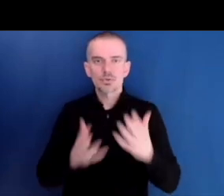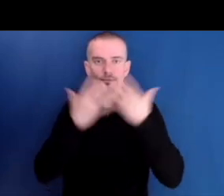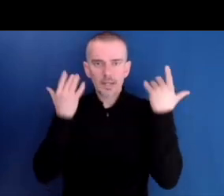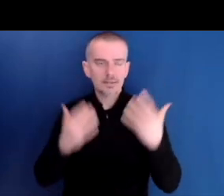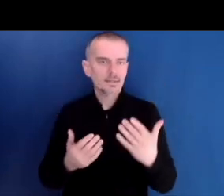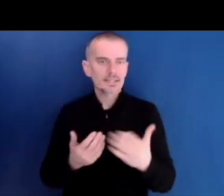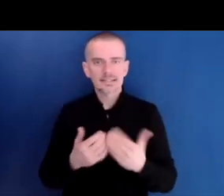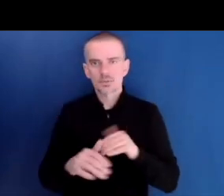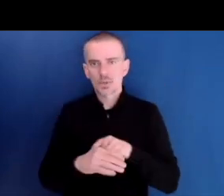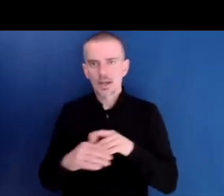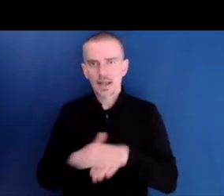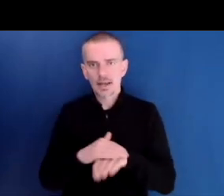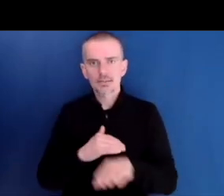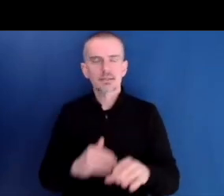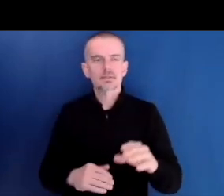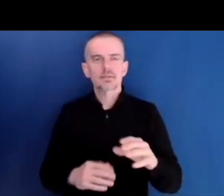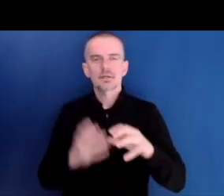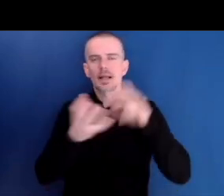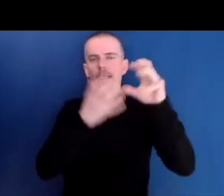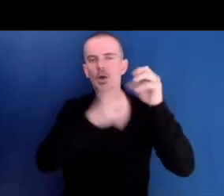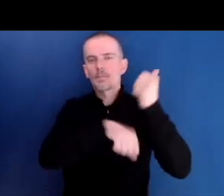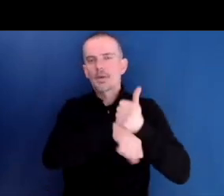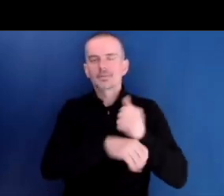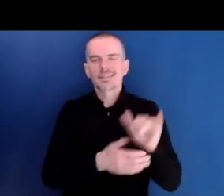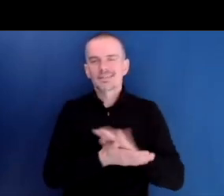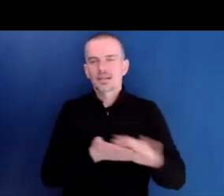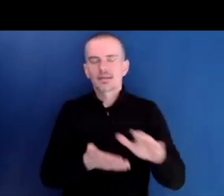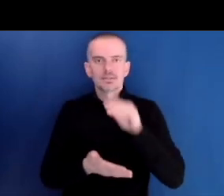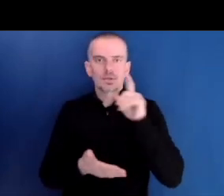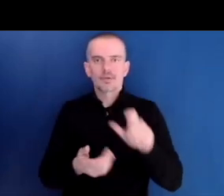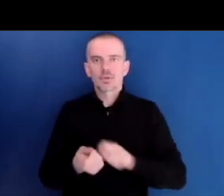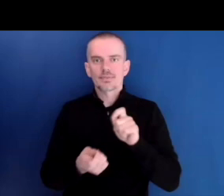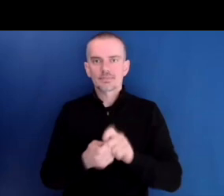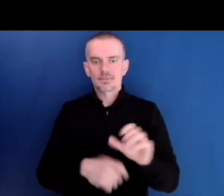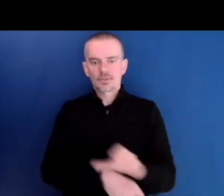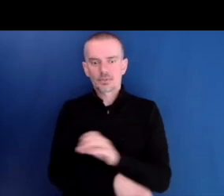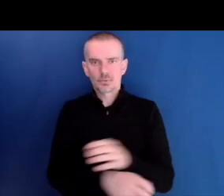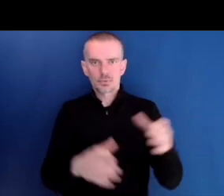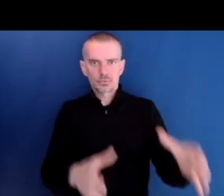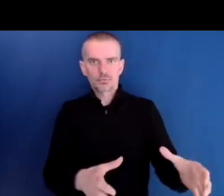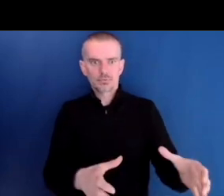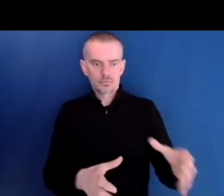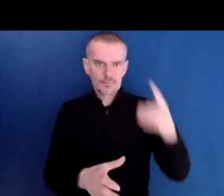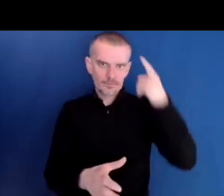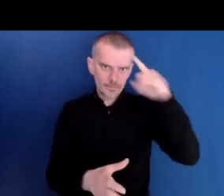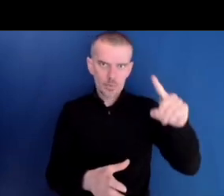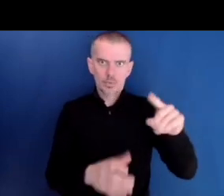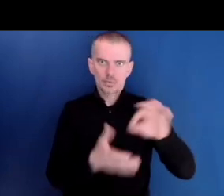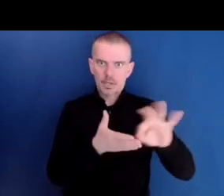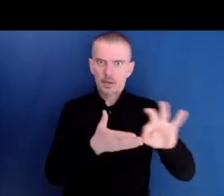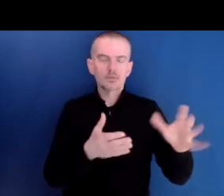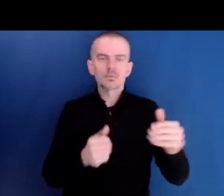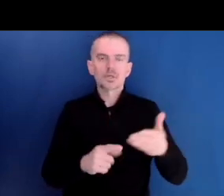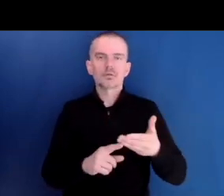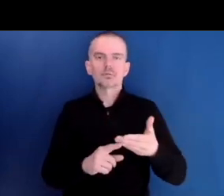And it's cloud-based, right? So that's nice. You don't have to have a specific computer to work on your accounting. You can hire an